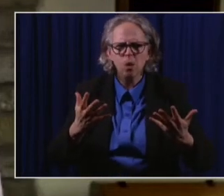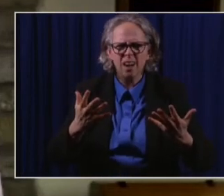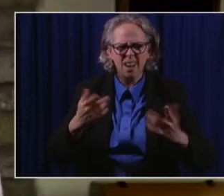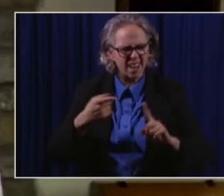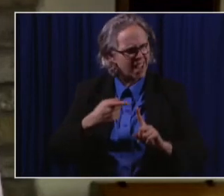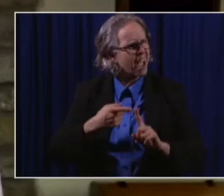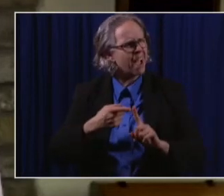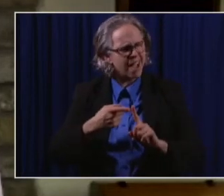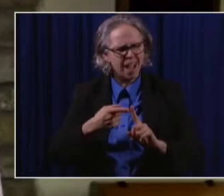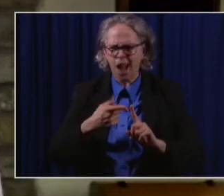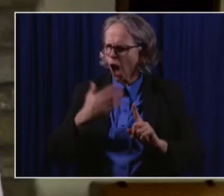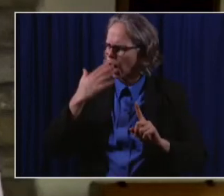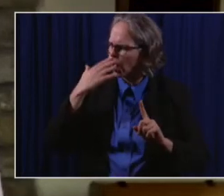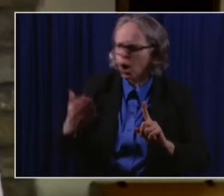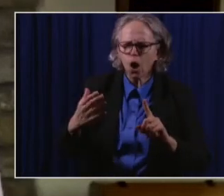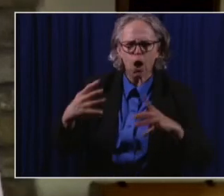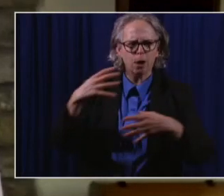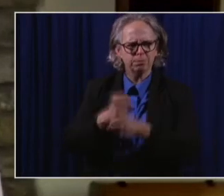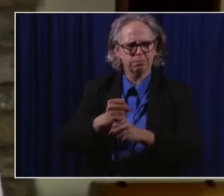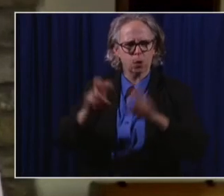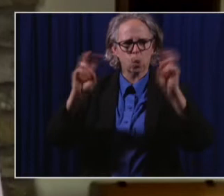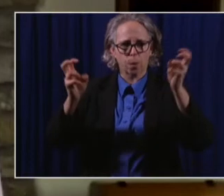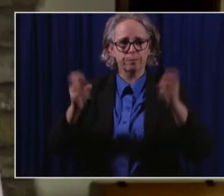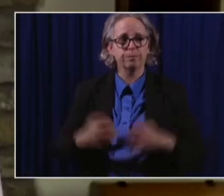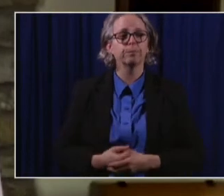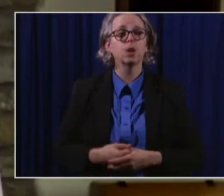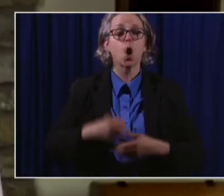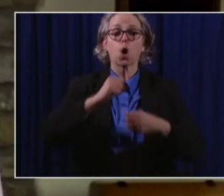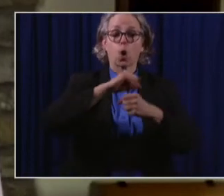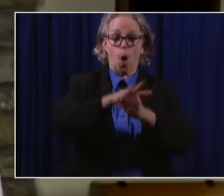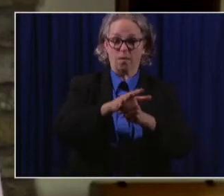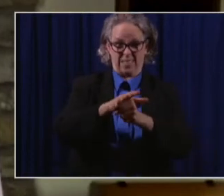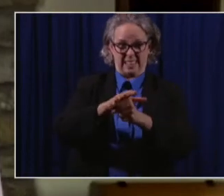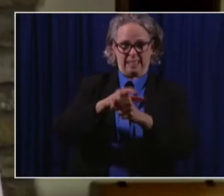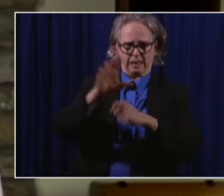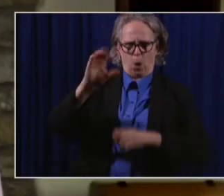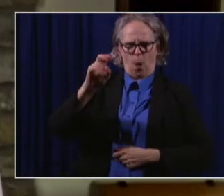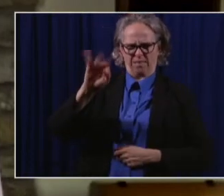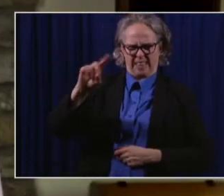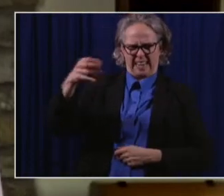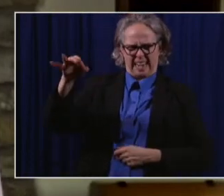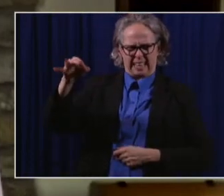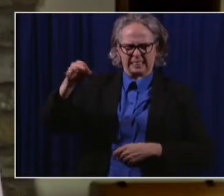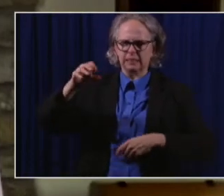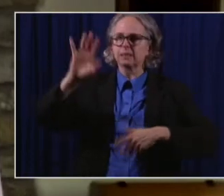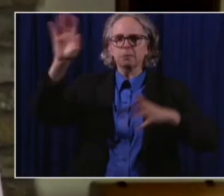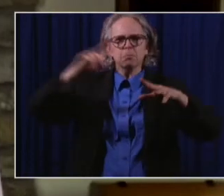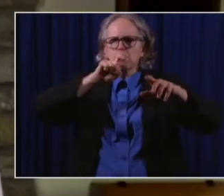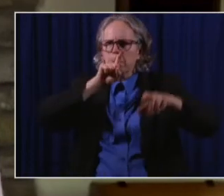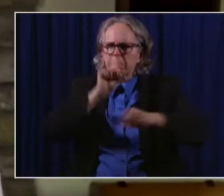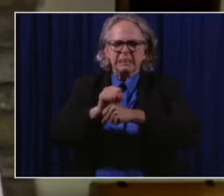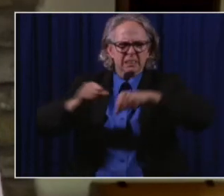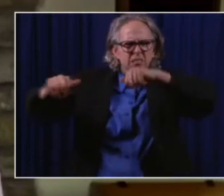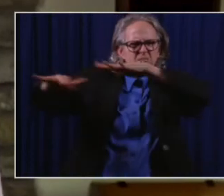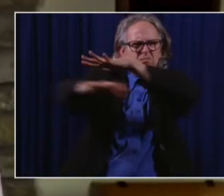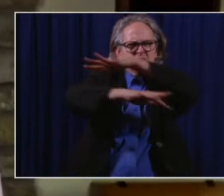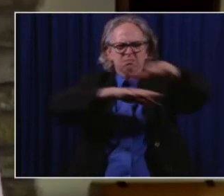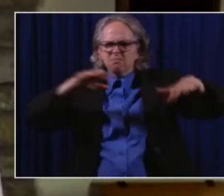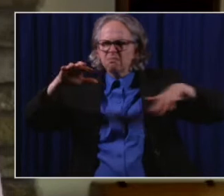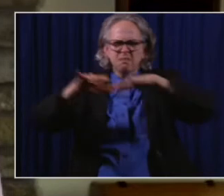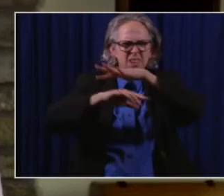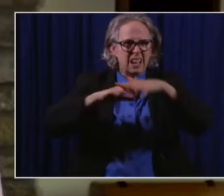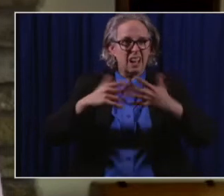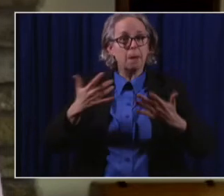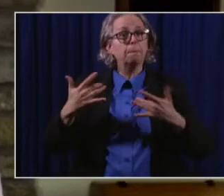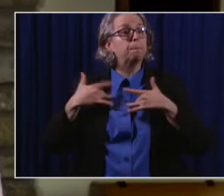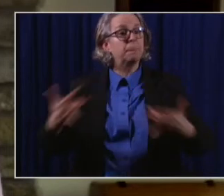the quote: COVID-19 is airborne, over-dispersed, and often asymptomatic. That